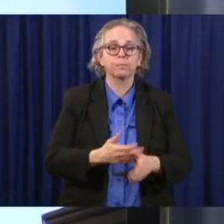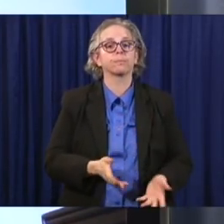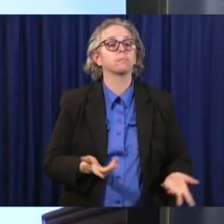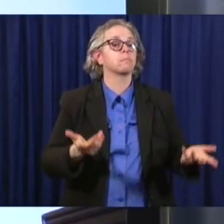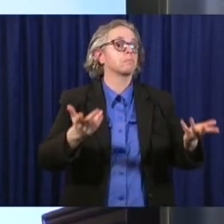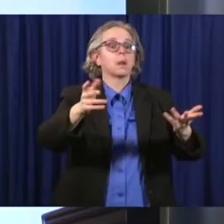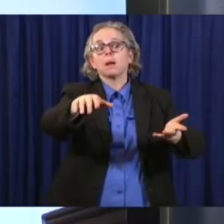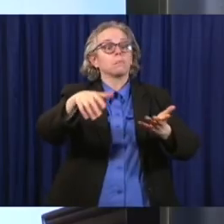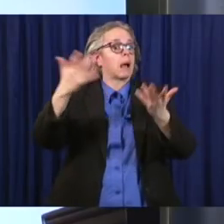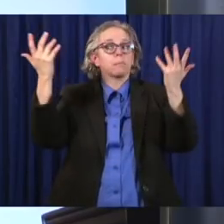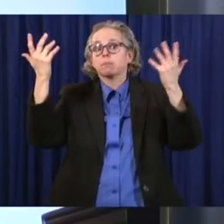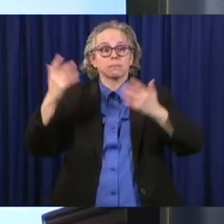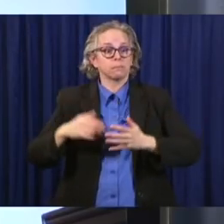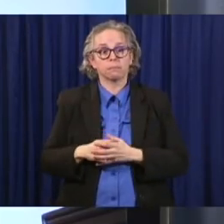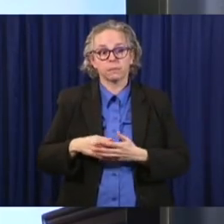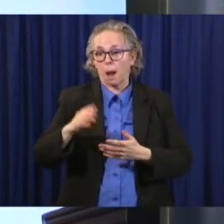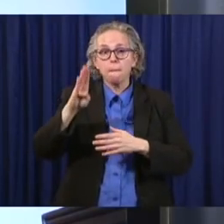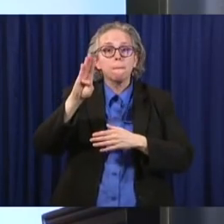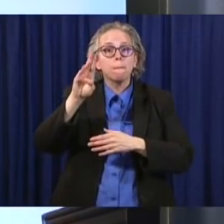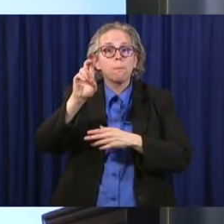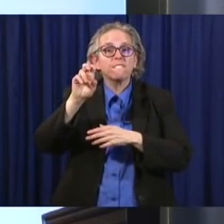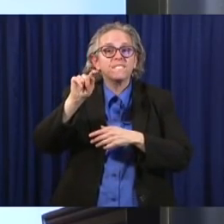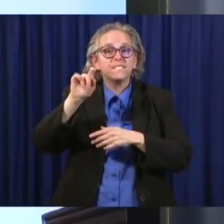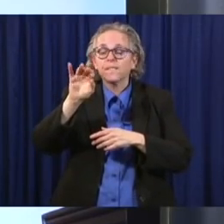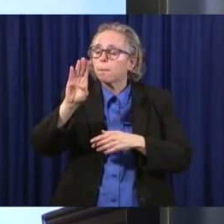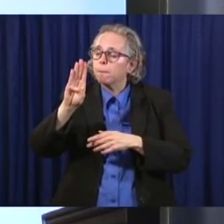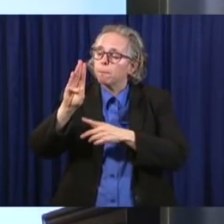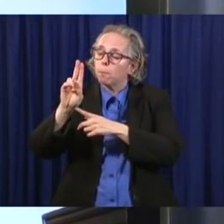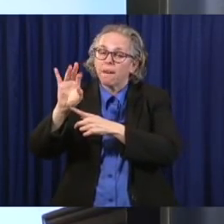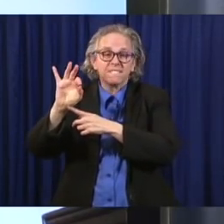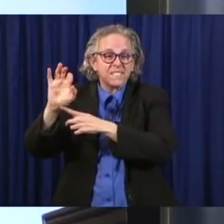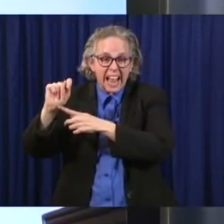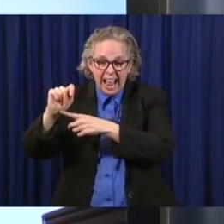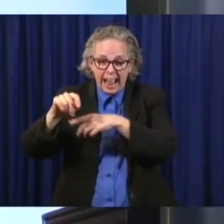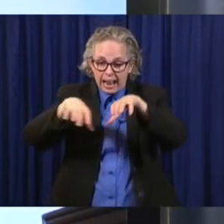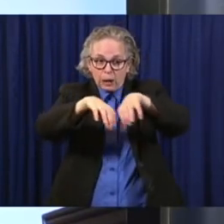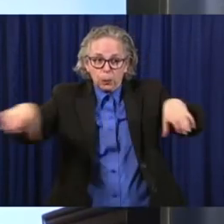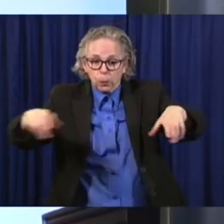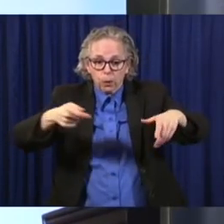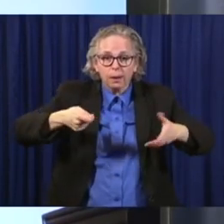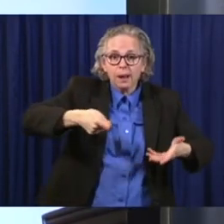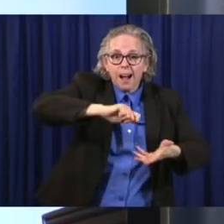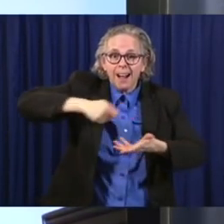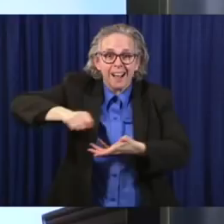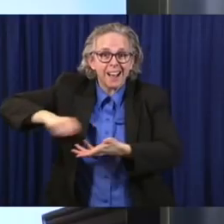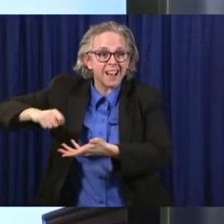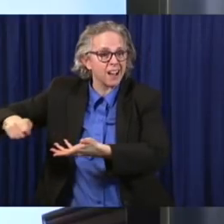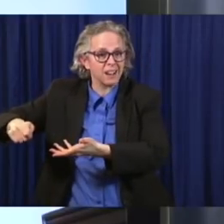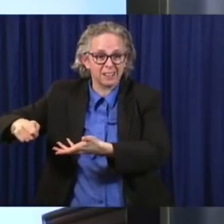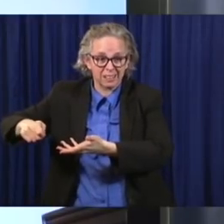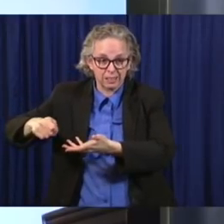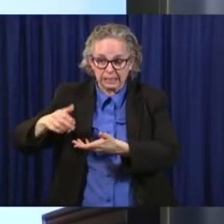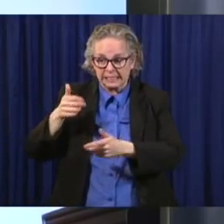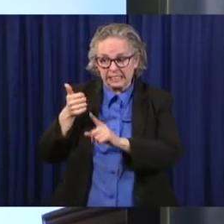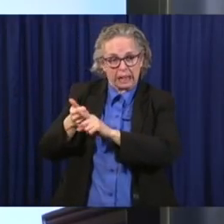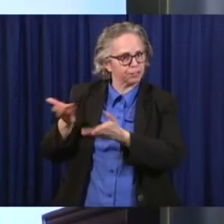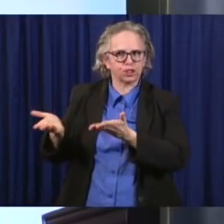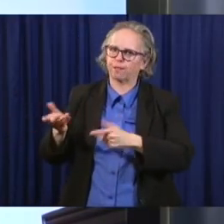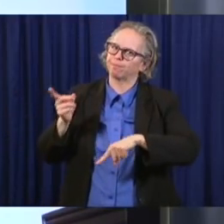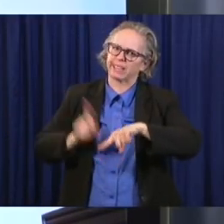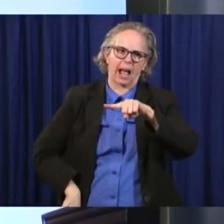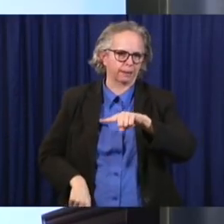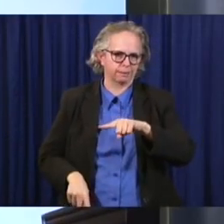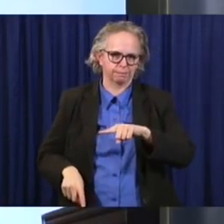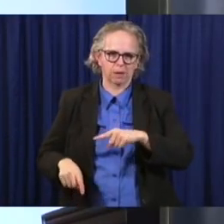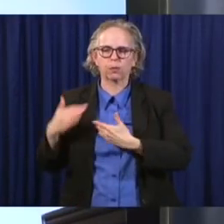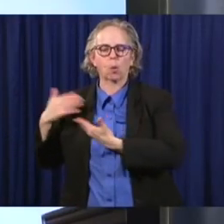will now be served to you rather than self-service. And there'll also be some 6 feet guidelines that are placed in those queuing lines as